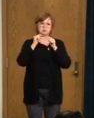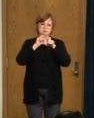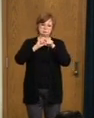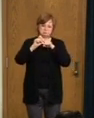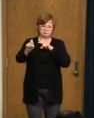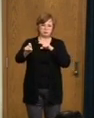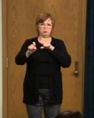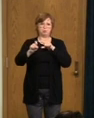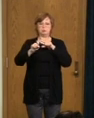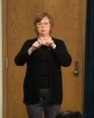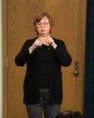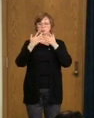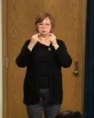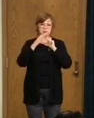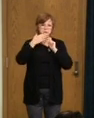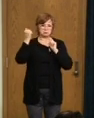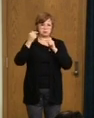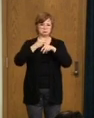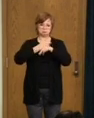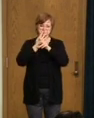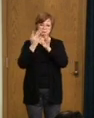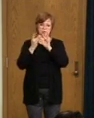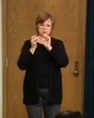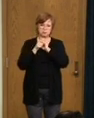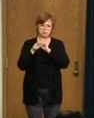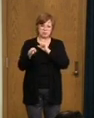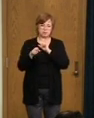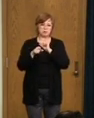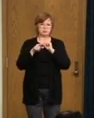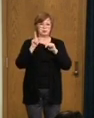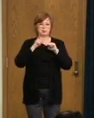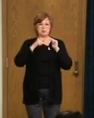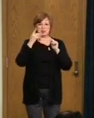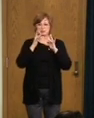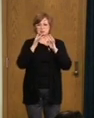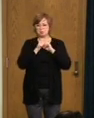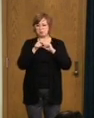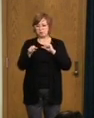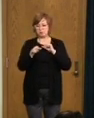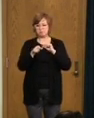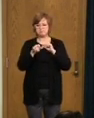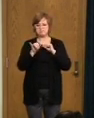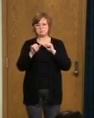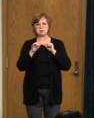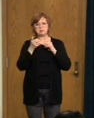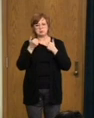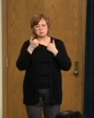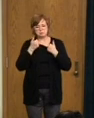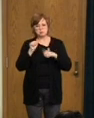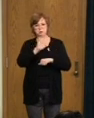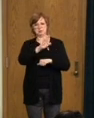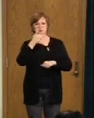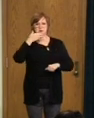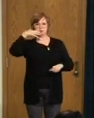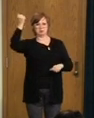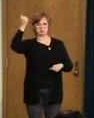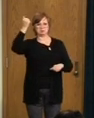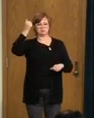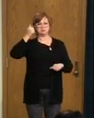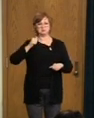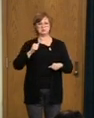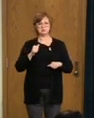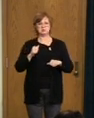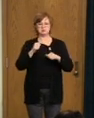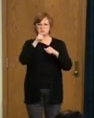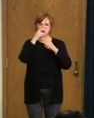to those that you are not able to see physically this Christmas. Please stay in touch with those that are important